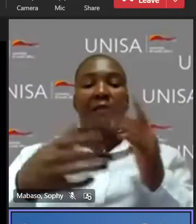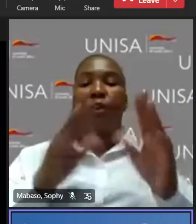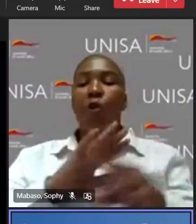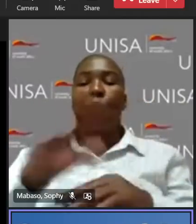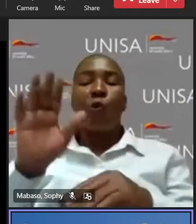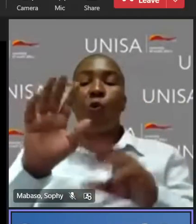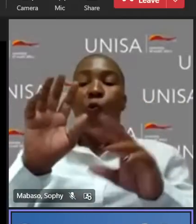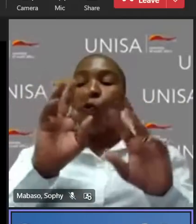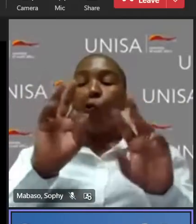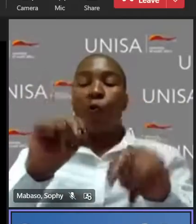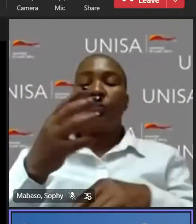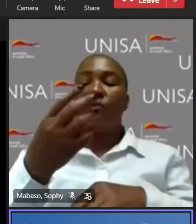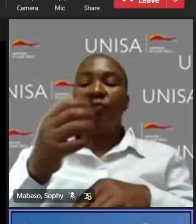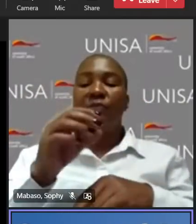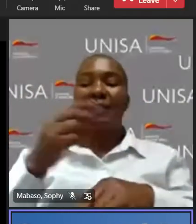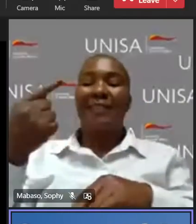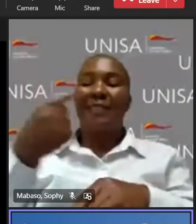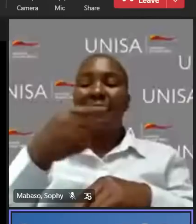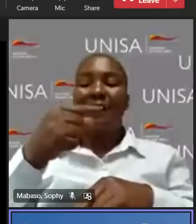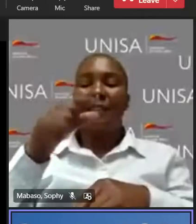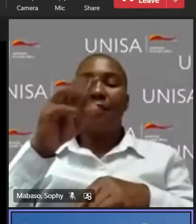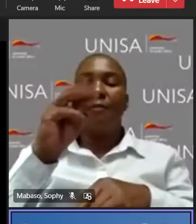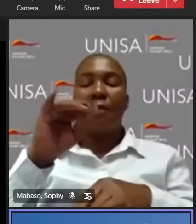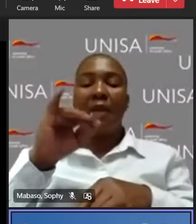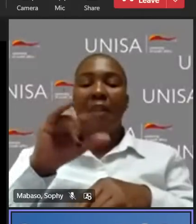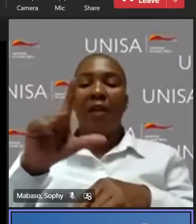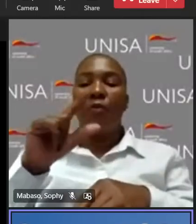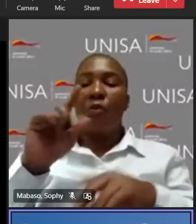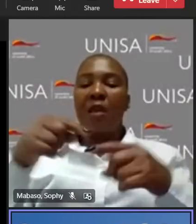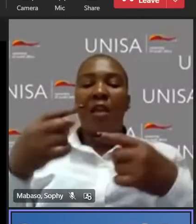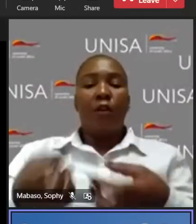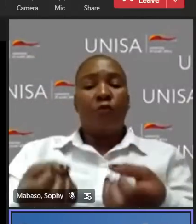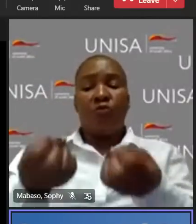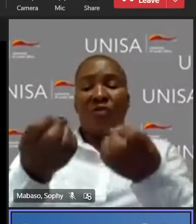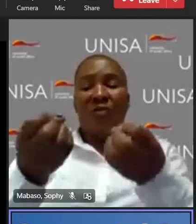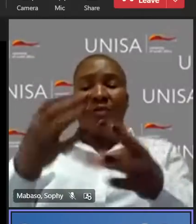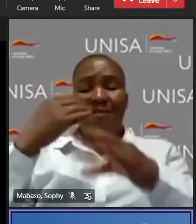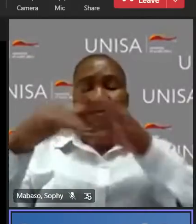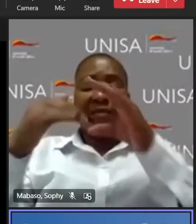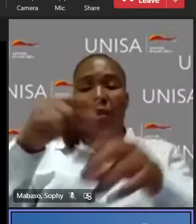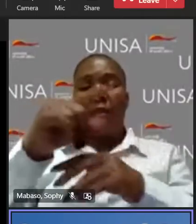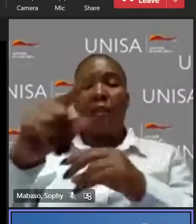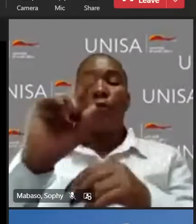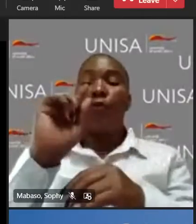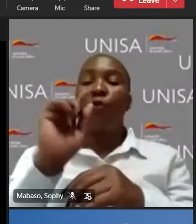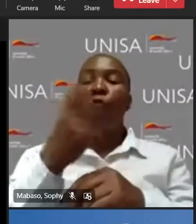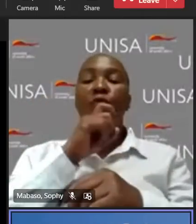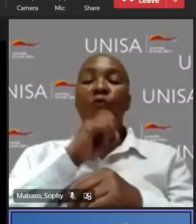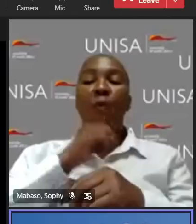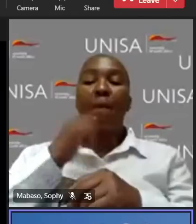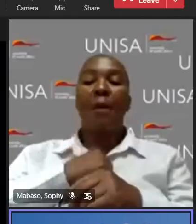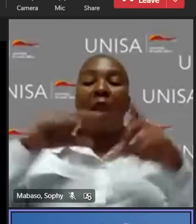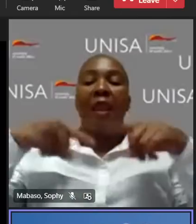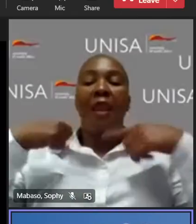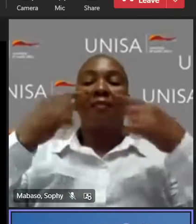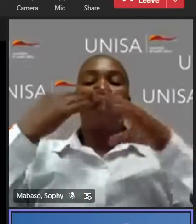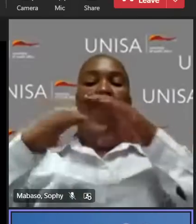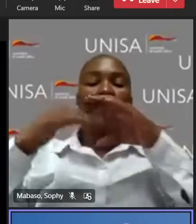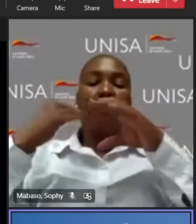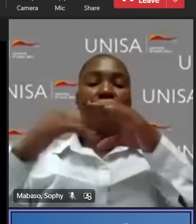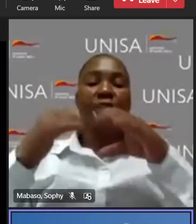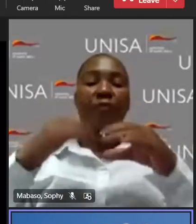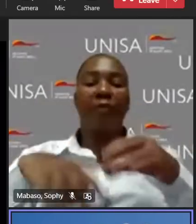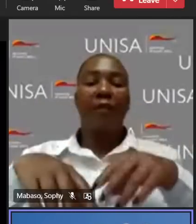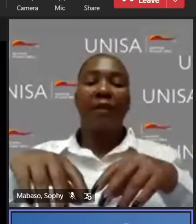accounts. We're going to send the student details or the links and so on. The following are